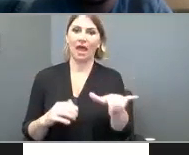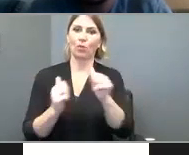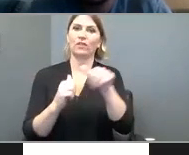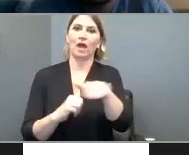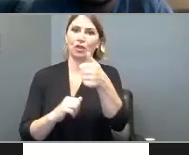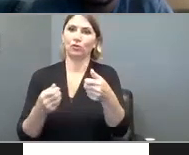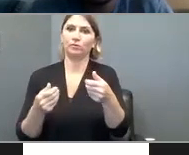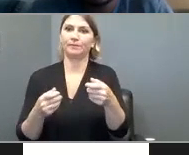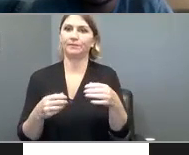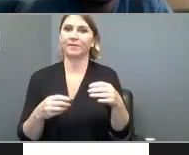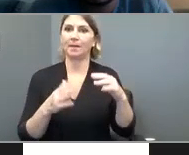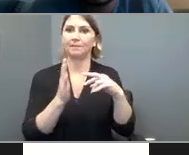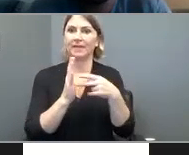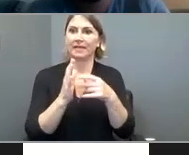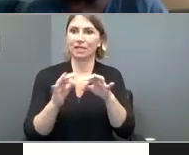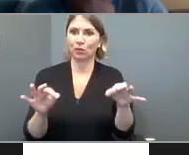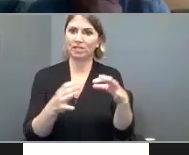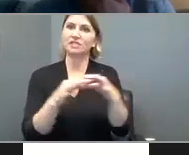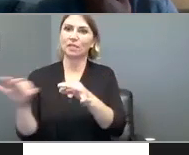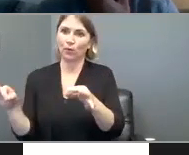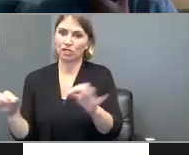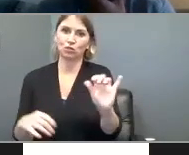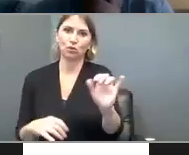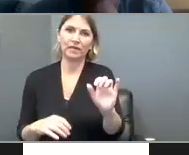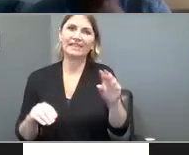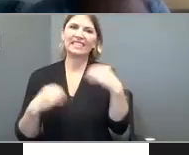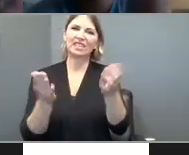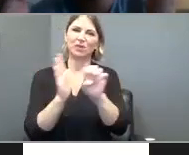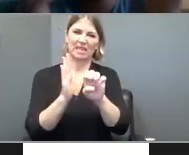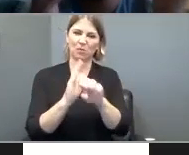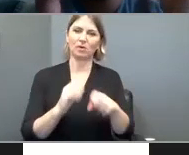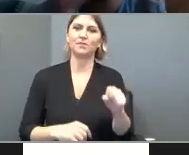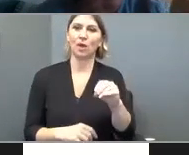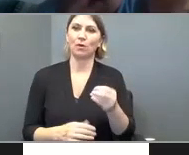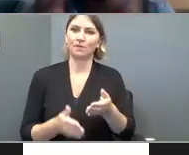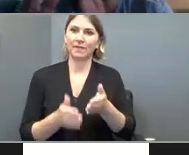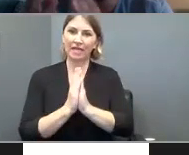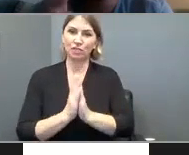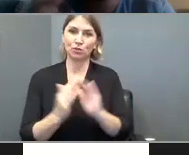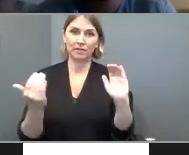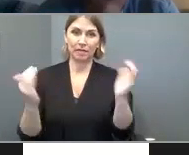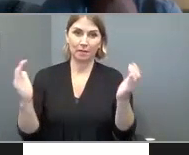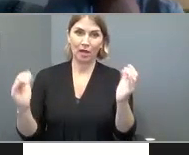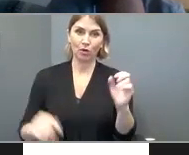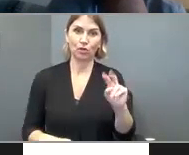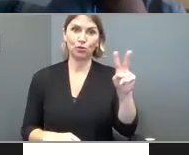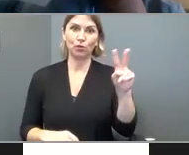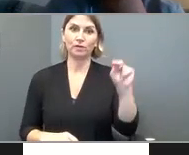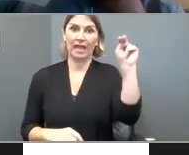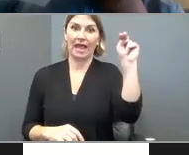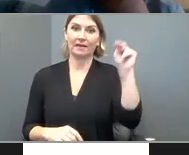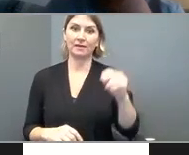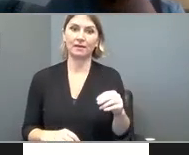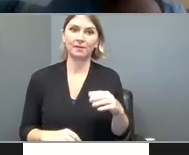well. Right. So let's look at some examples for this. So let's say that I ask you to compare 2 to the power of n versus